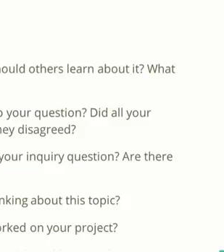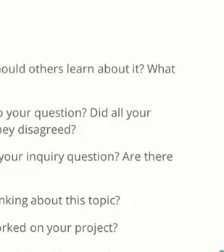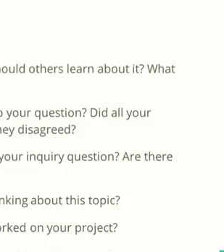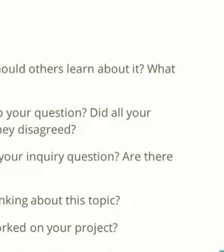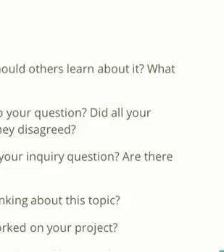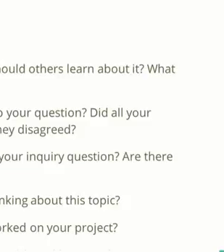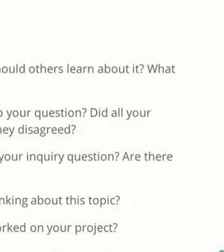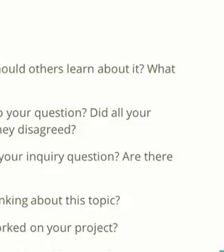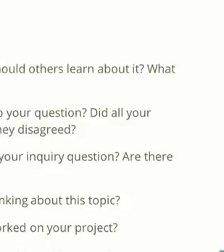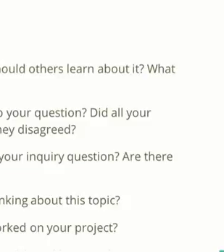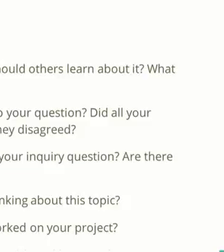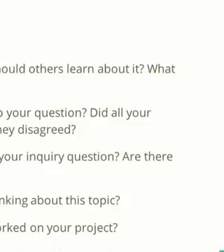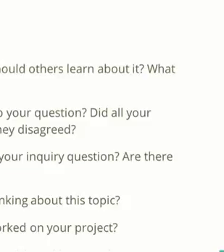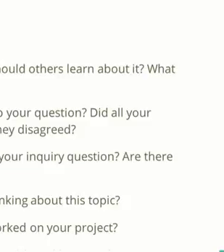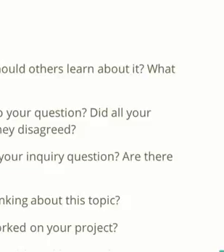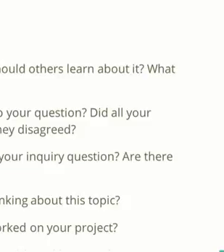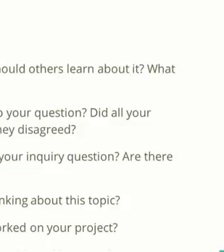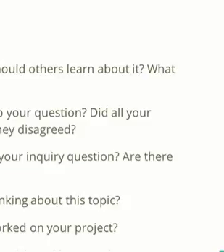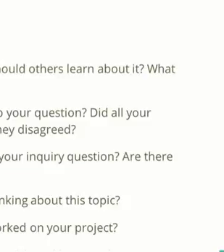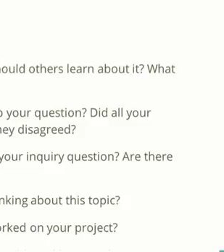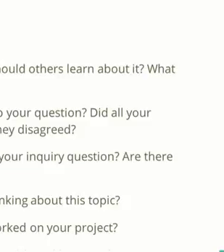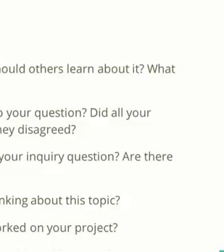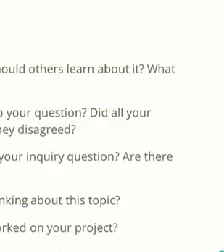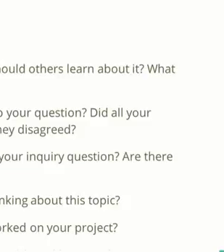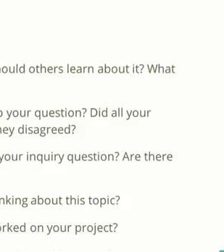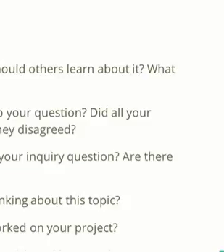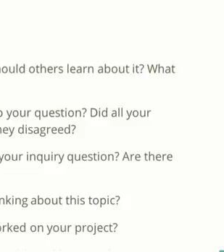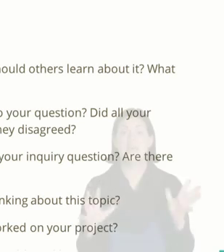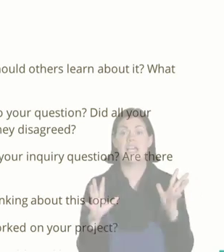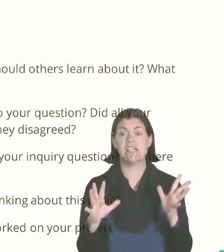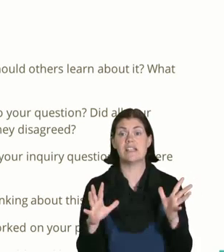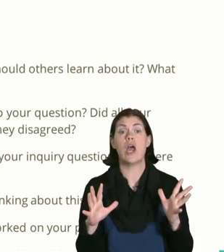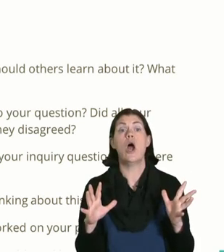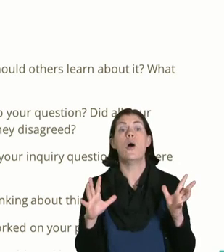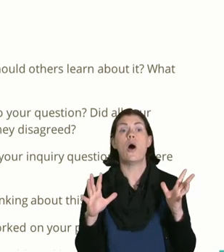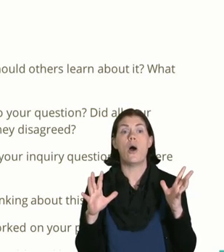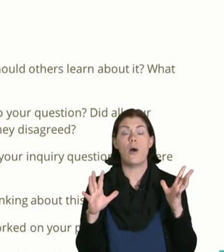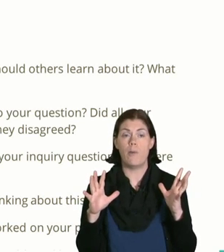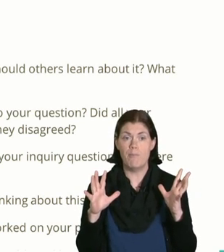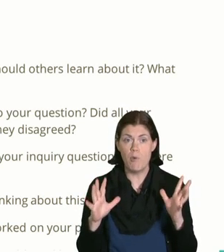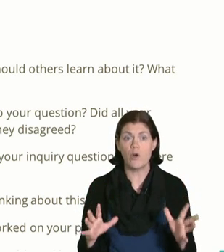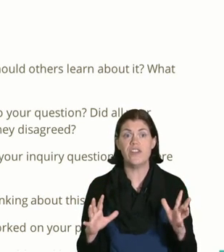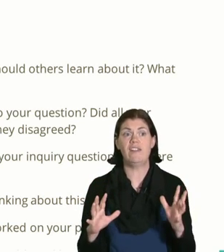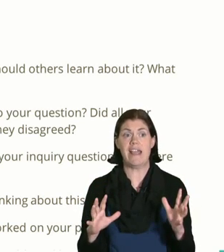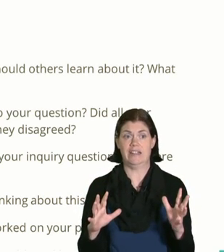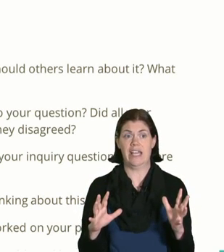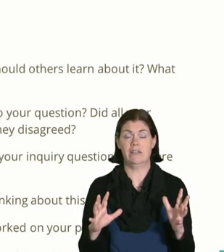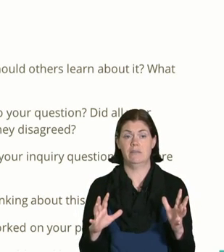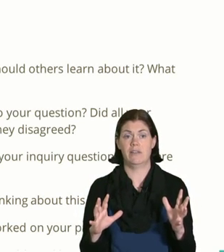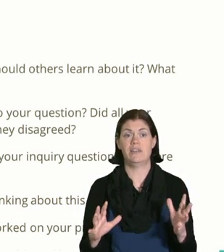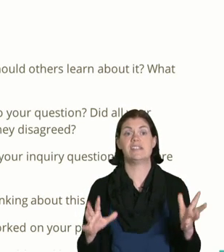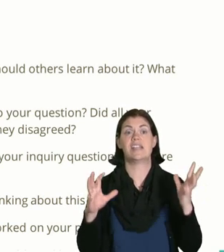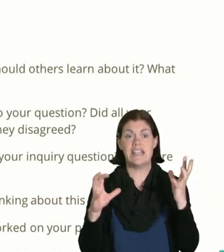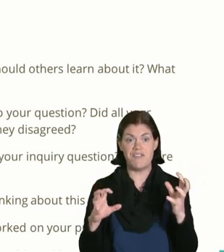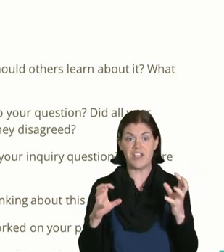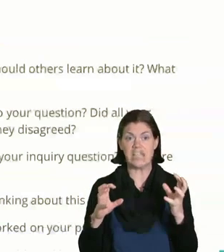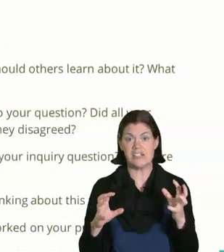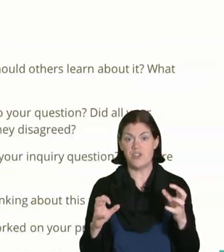asked, but these are just some to think about, you guys, because more than likely,